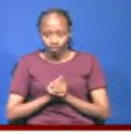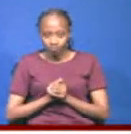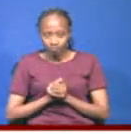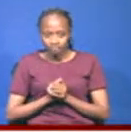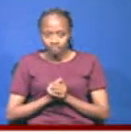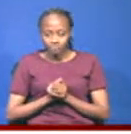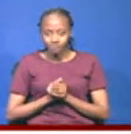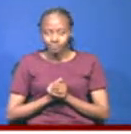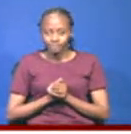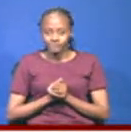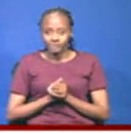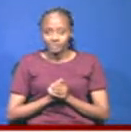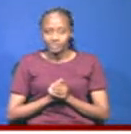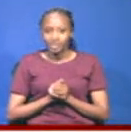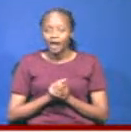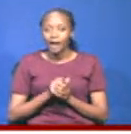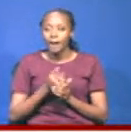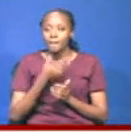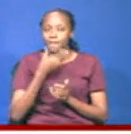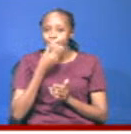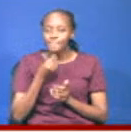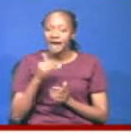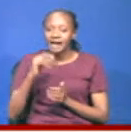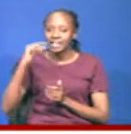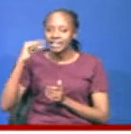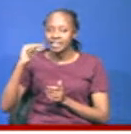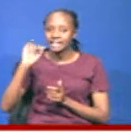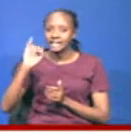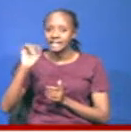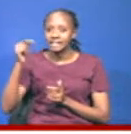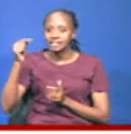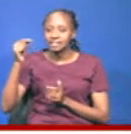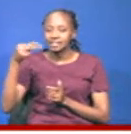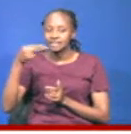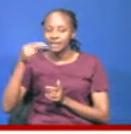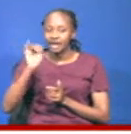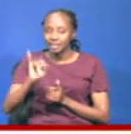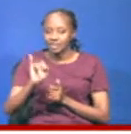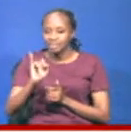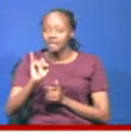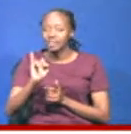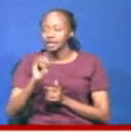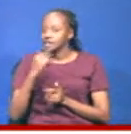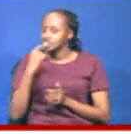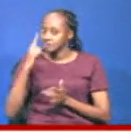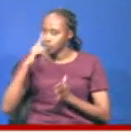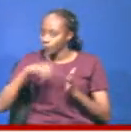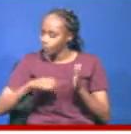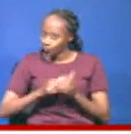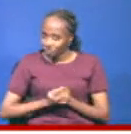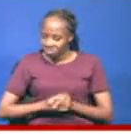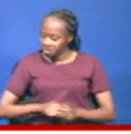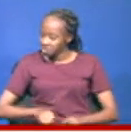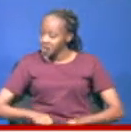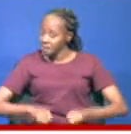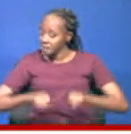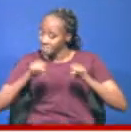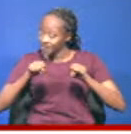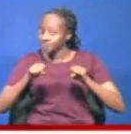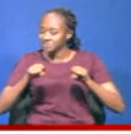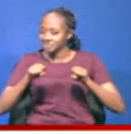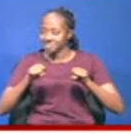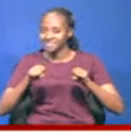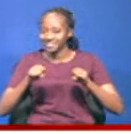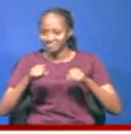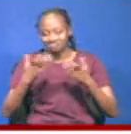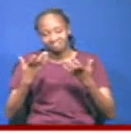Bwana Gitahi, I dare say that the boss chip is not listened, but anyway.